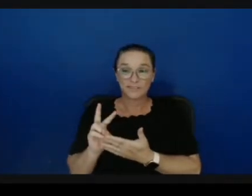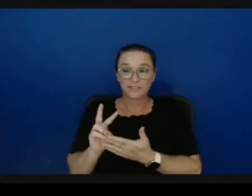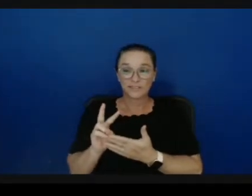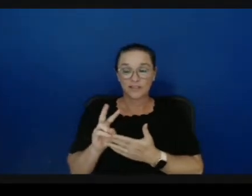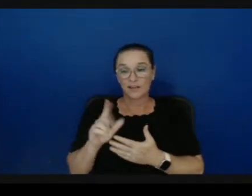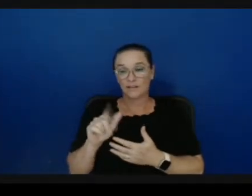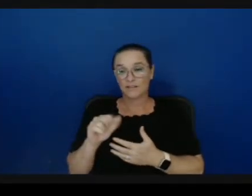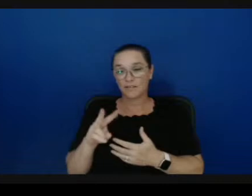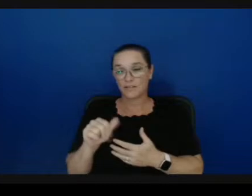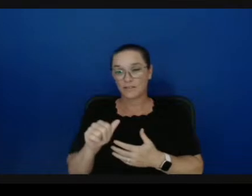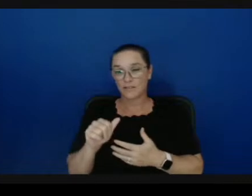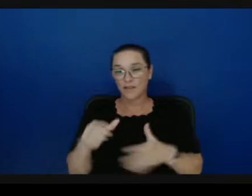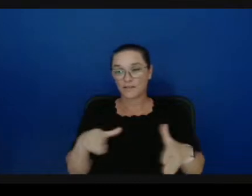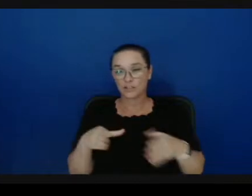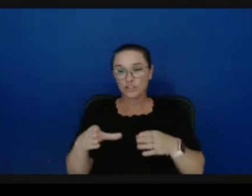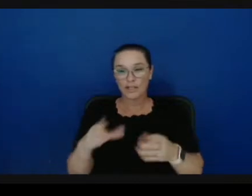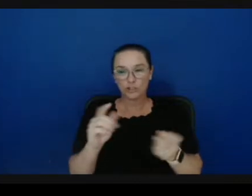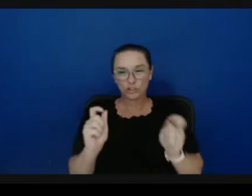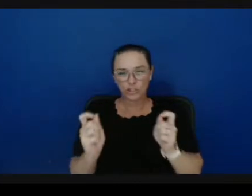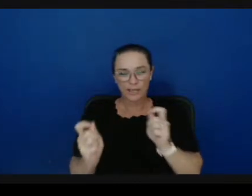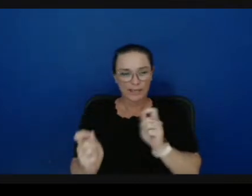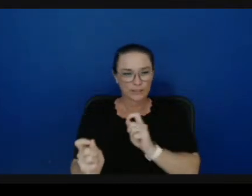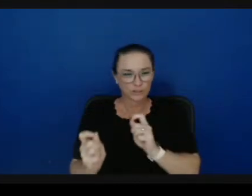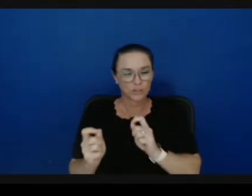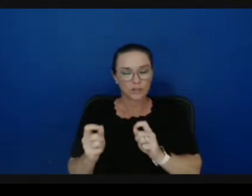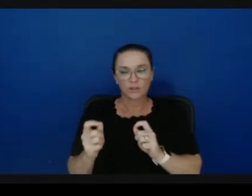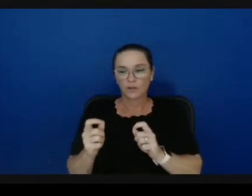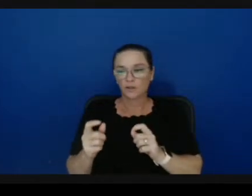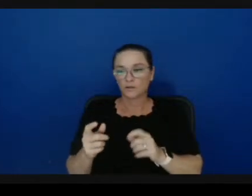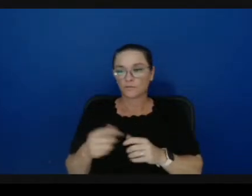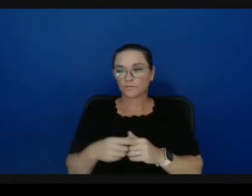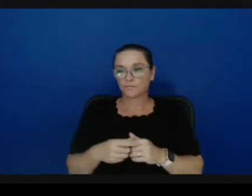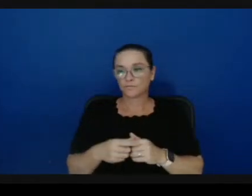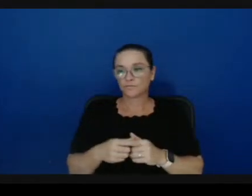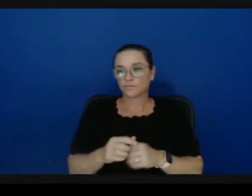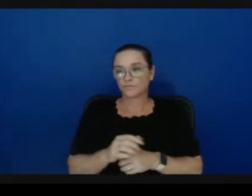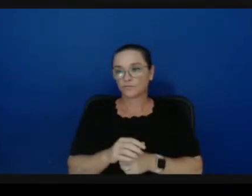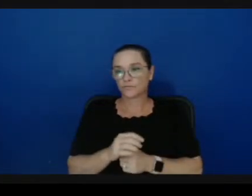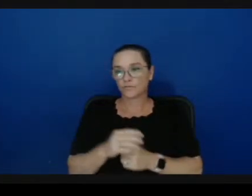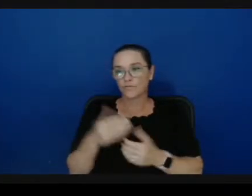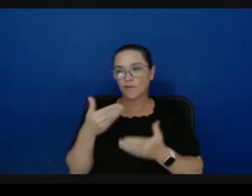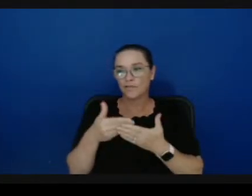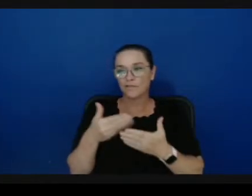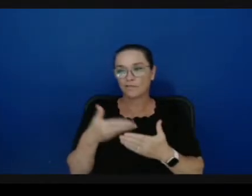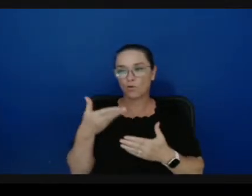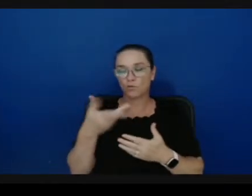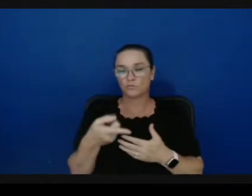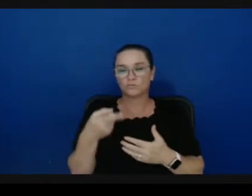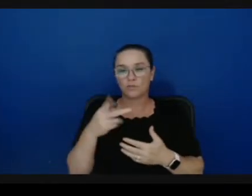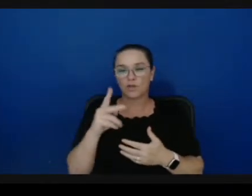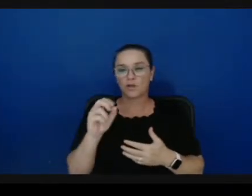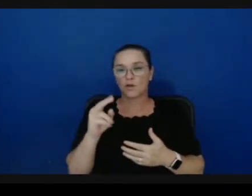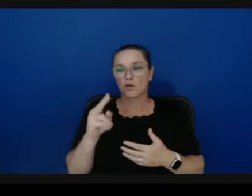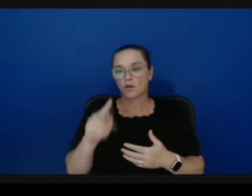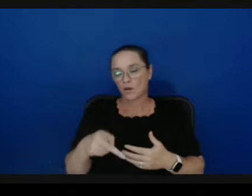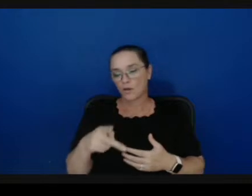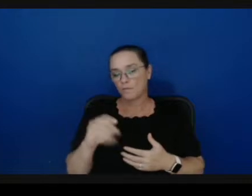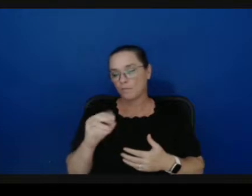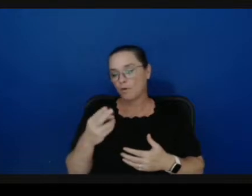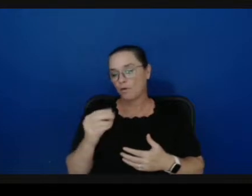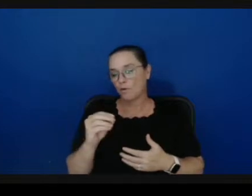channel migration change that we saw just Malka of the Kapoho crater, and a few other things in there as